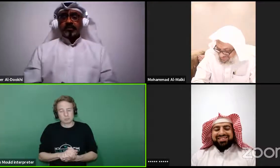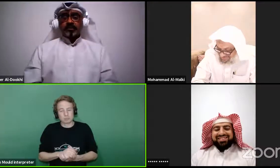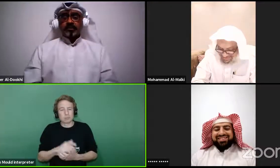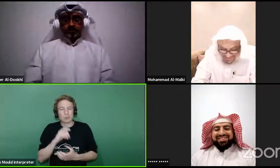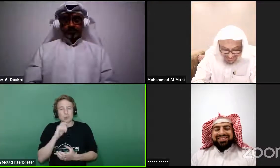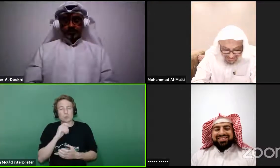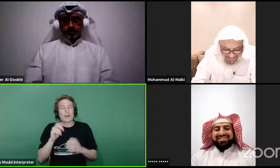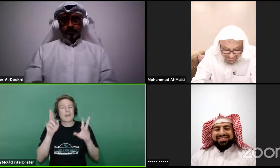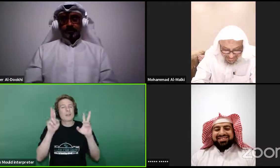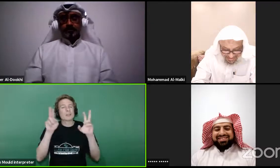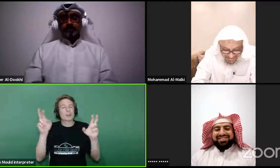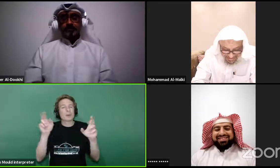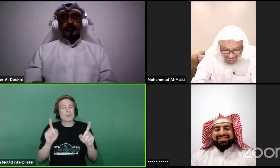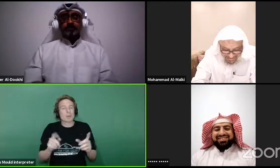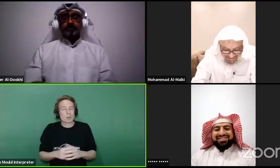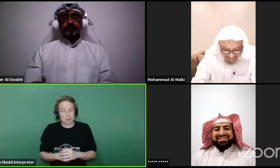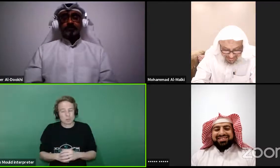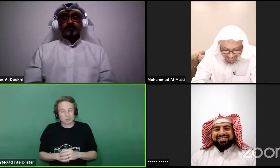effects of